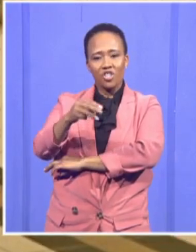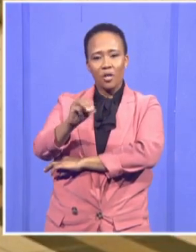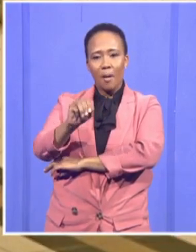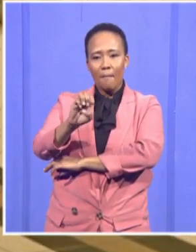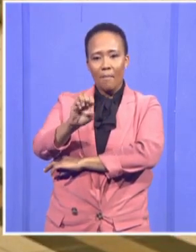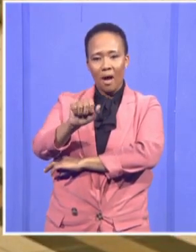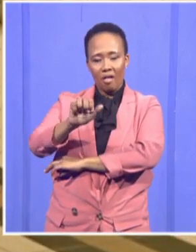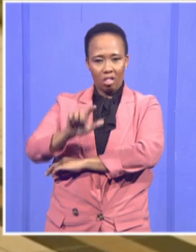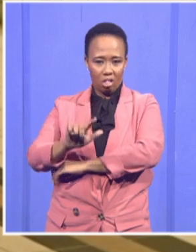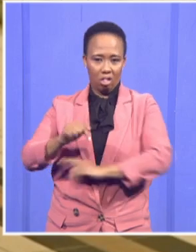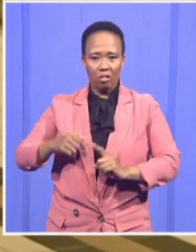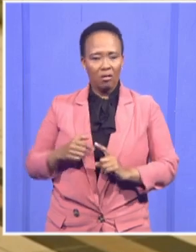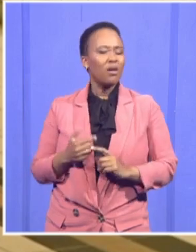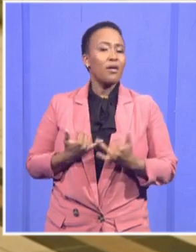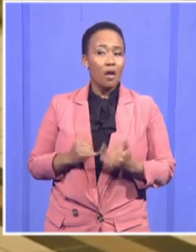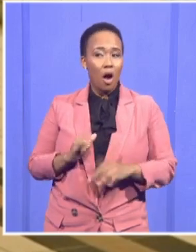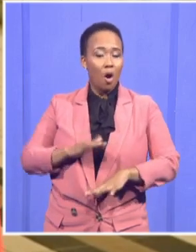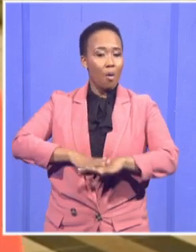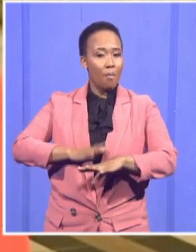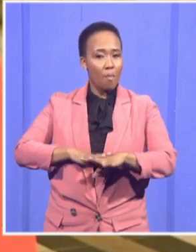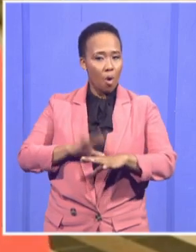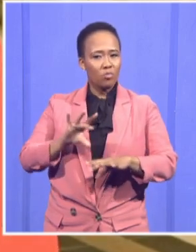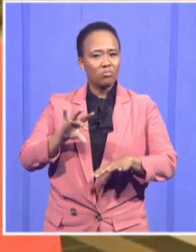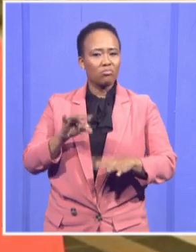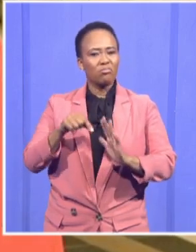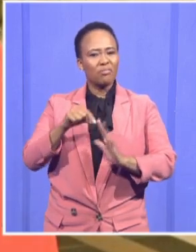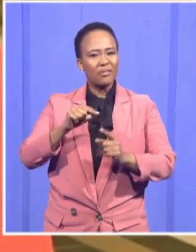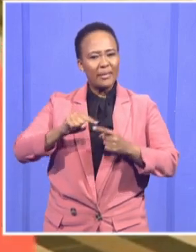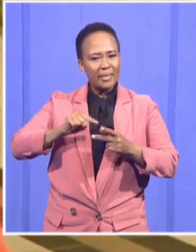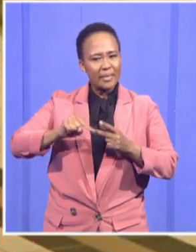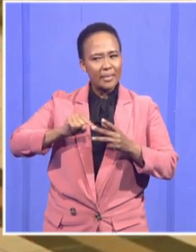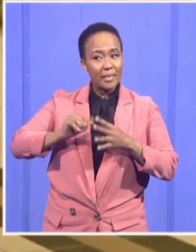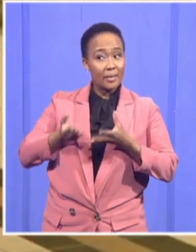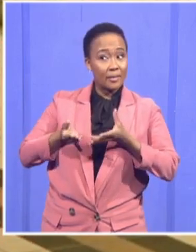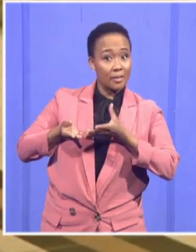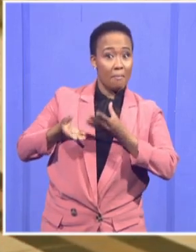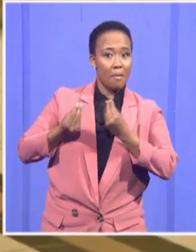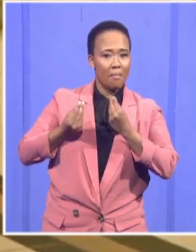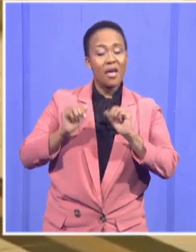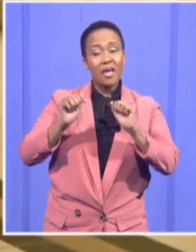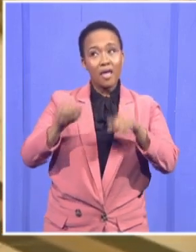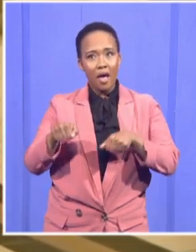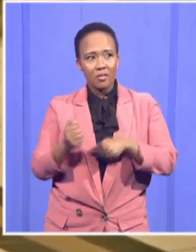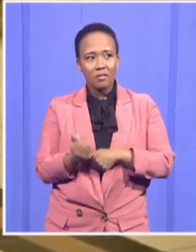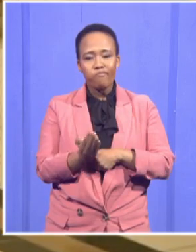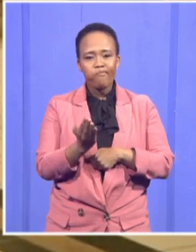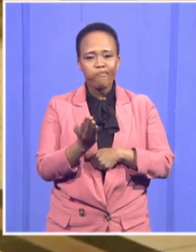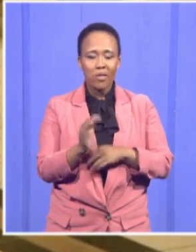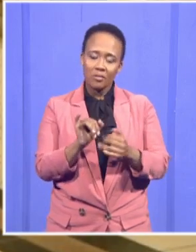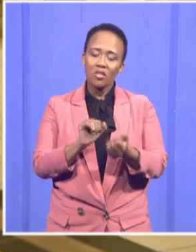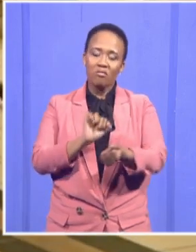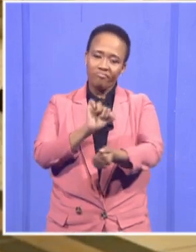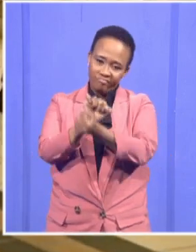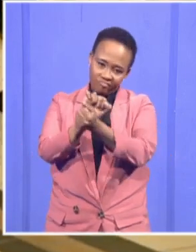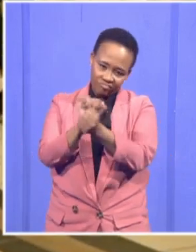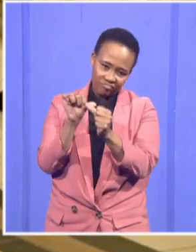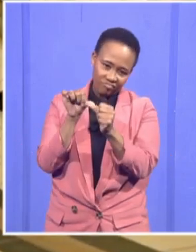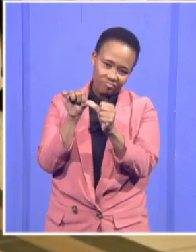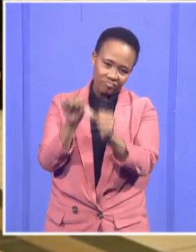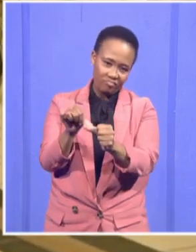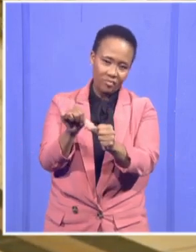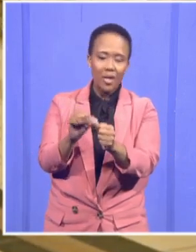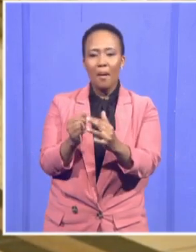of finer details were ventilated, but he did appear. He remains in custody. He was given no bail. Of